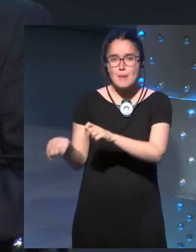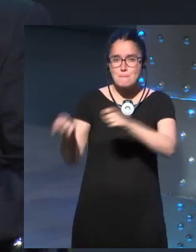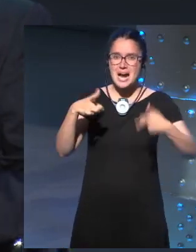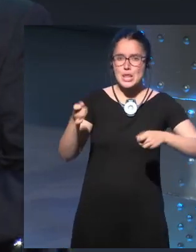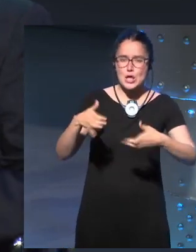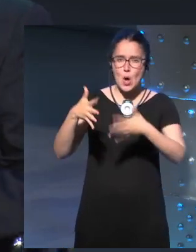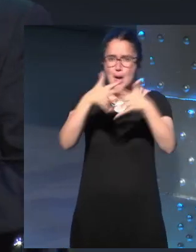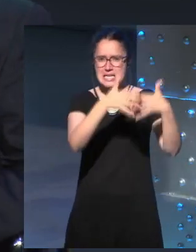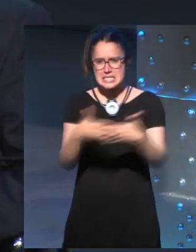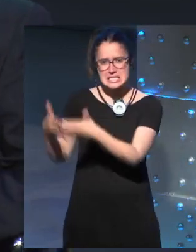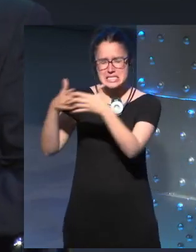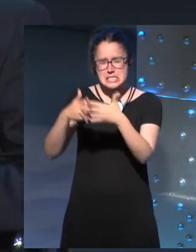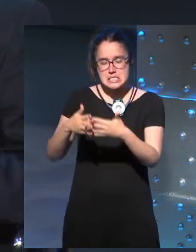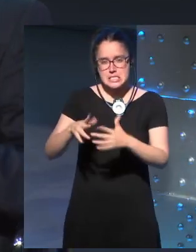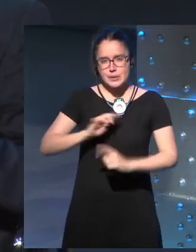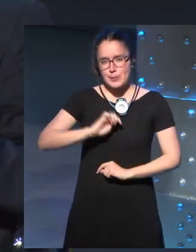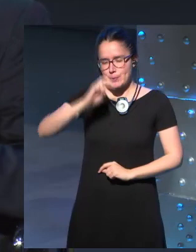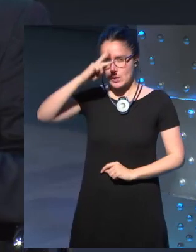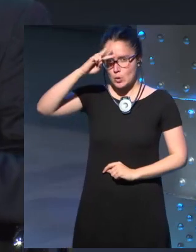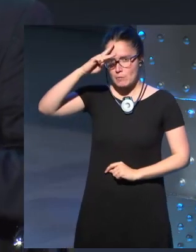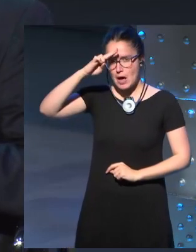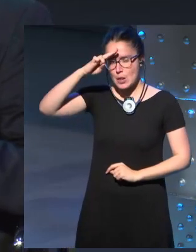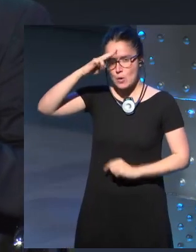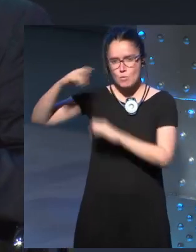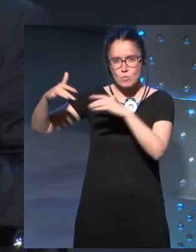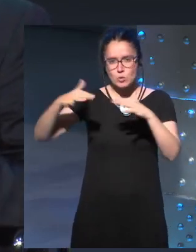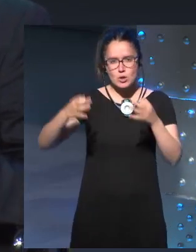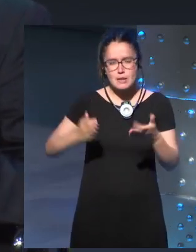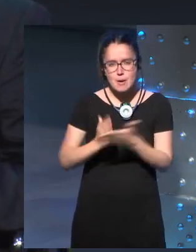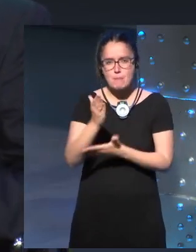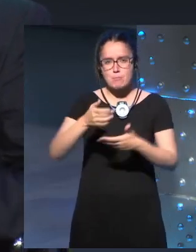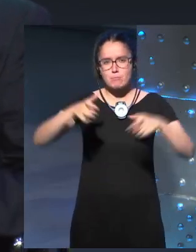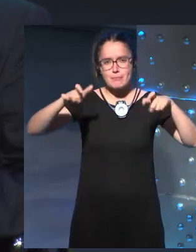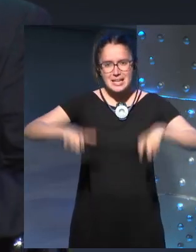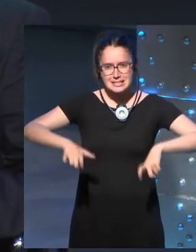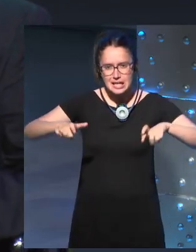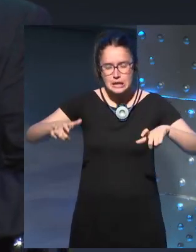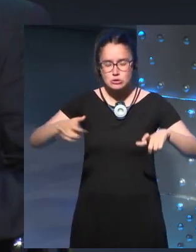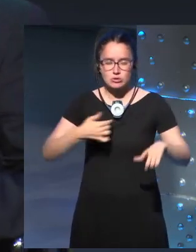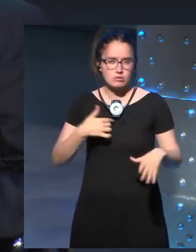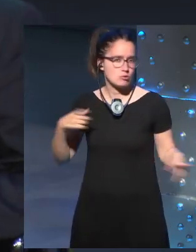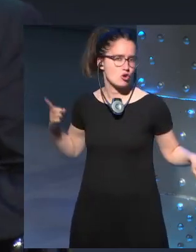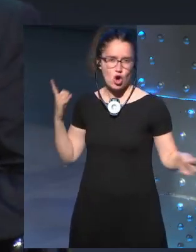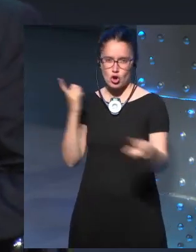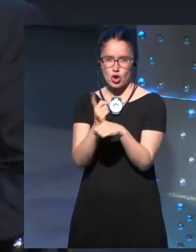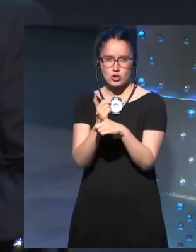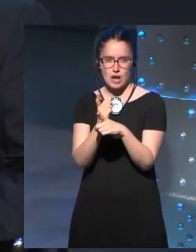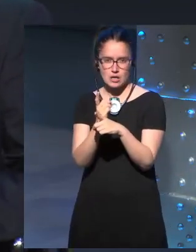to make it as if we were in the US. I mean, that idea of stopping the games,